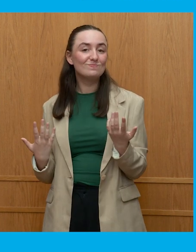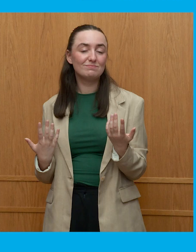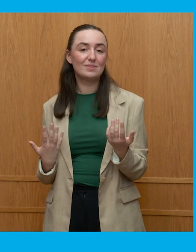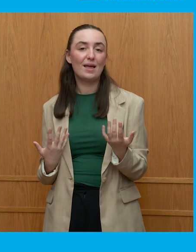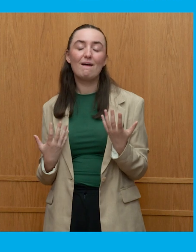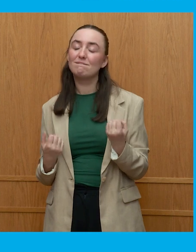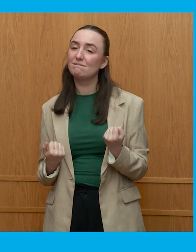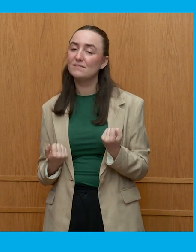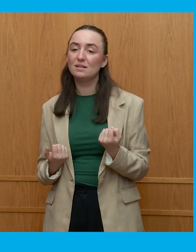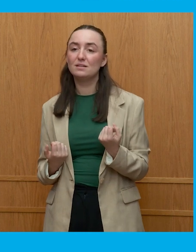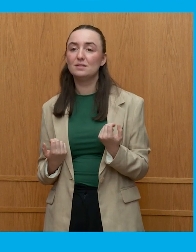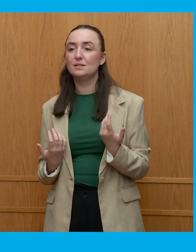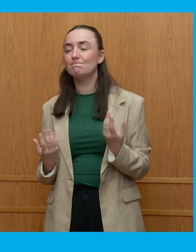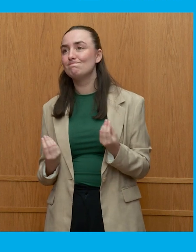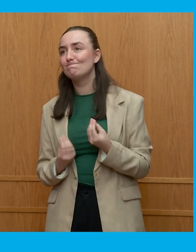of